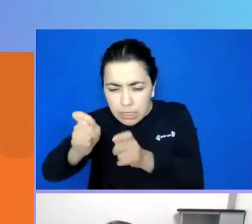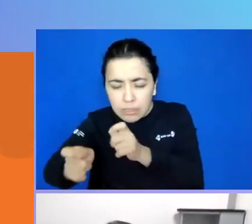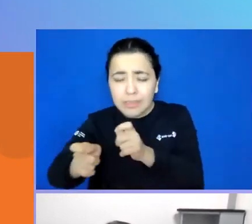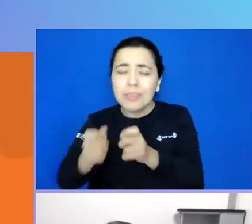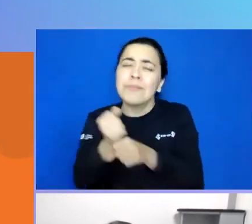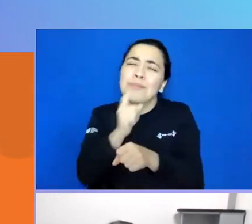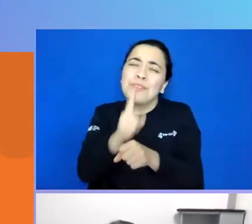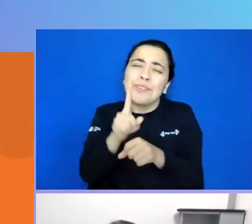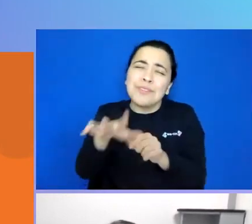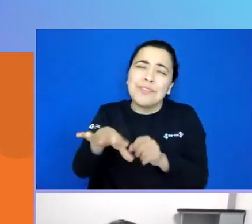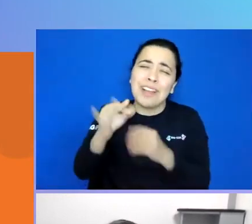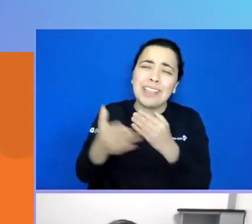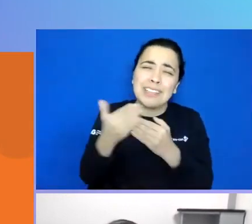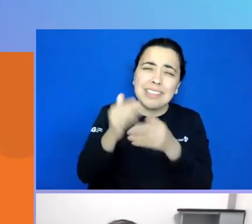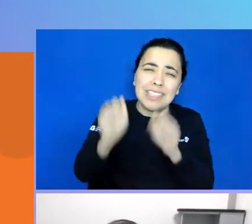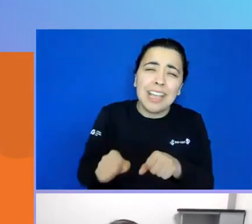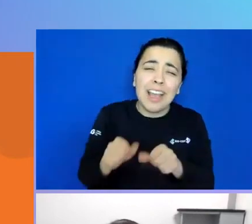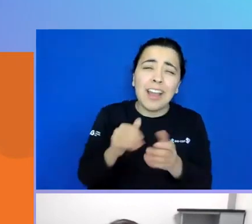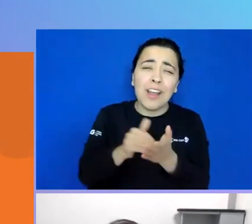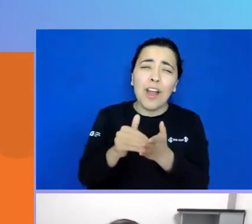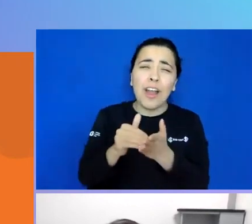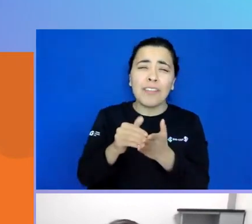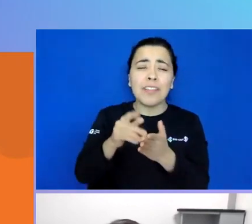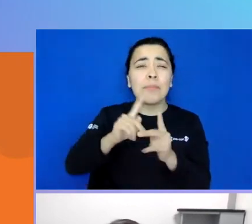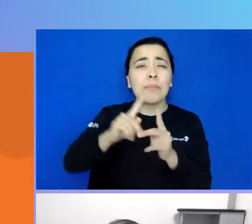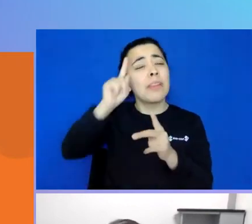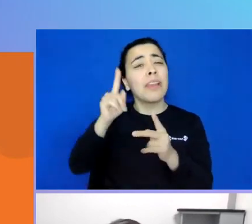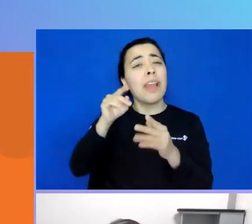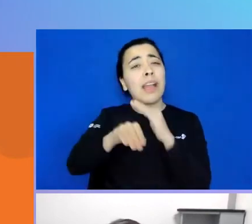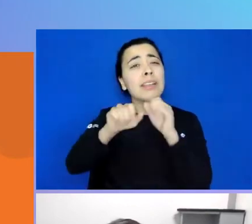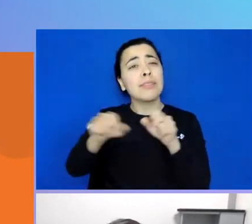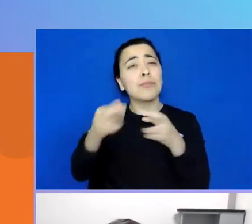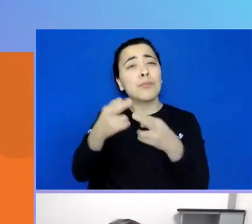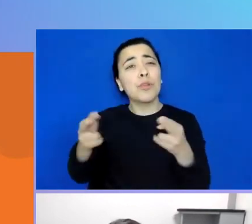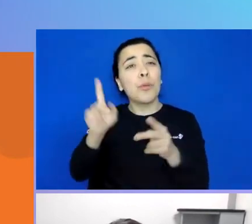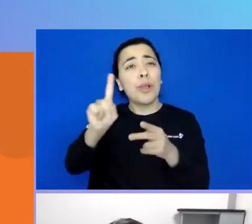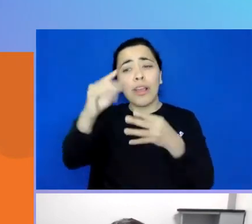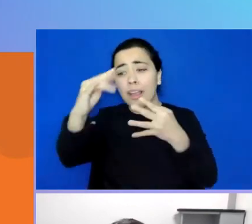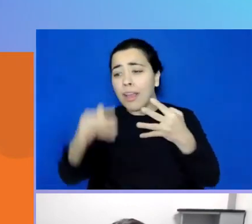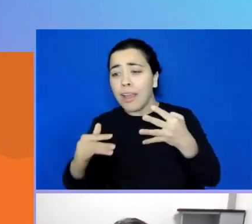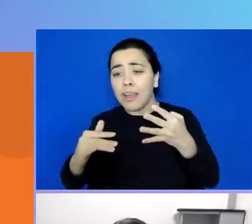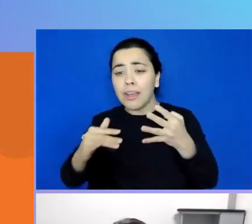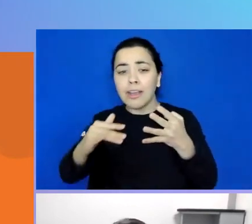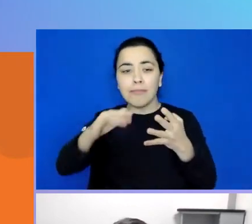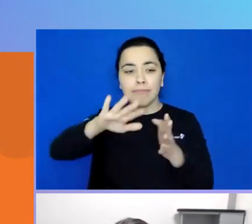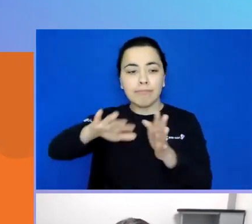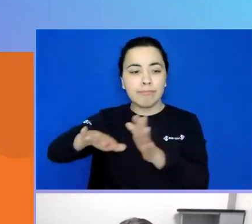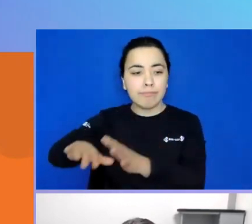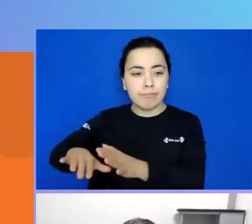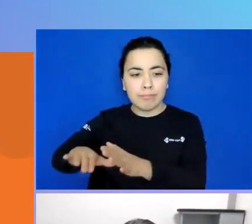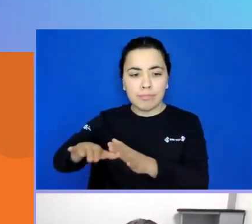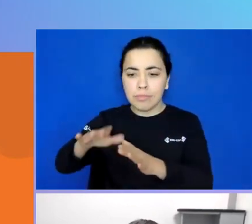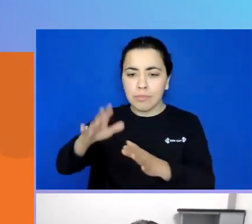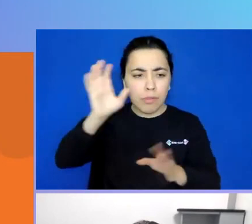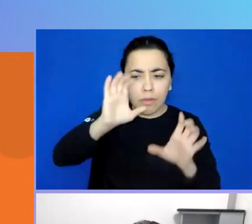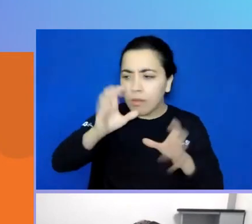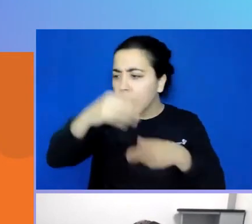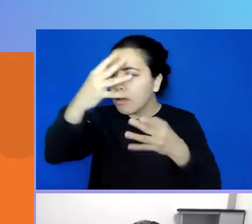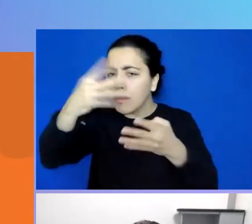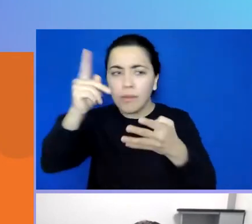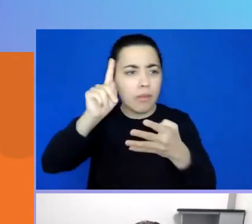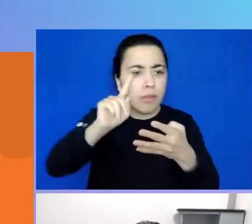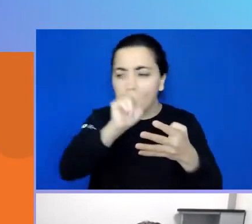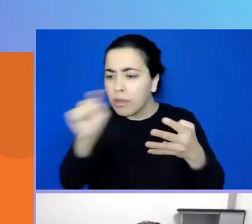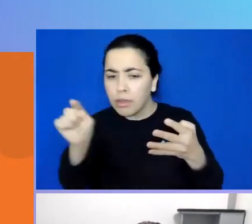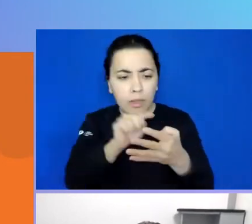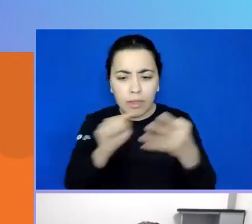our accessibility resources get buried. Make sure that everybody has the links to a central repository for all of this.